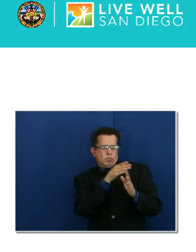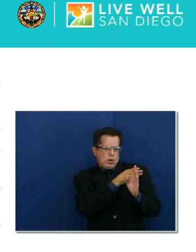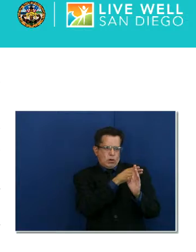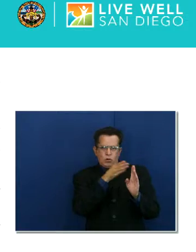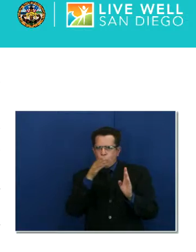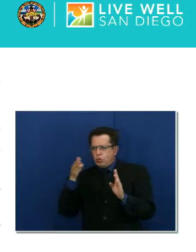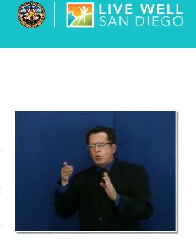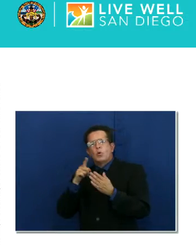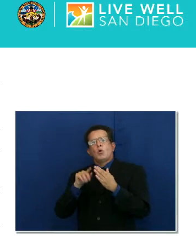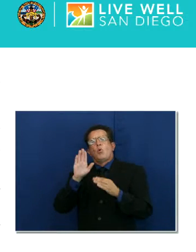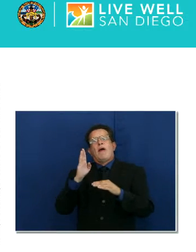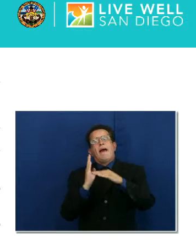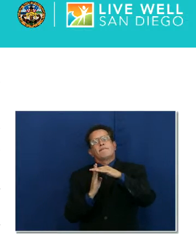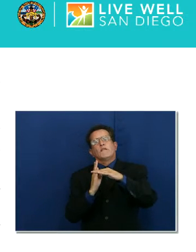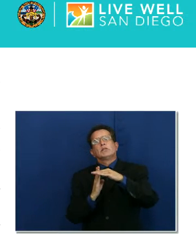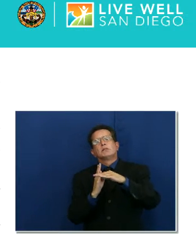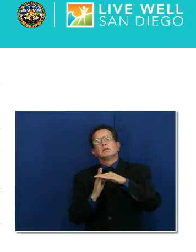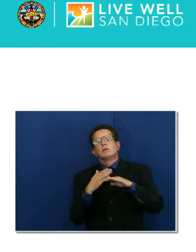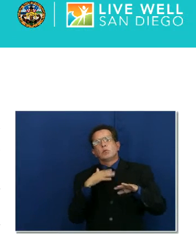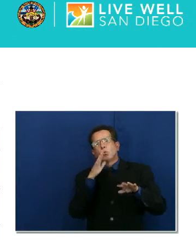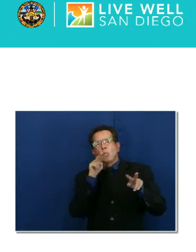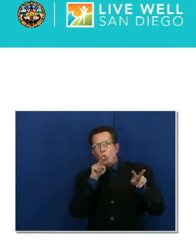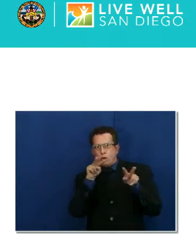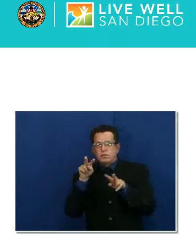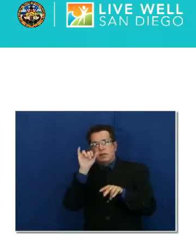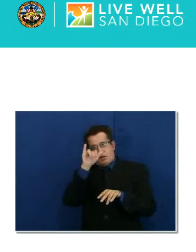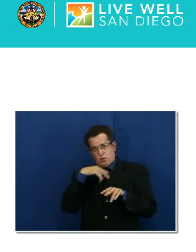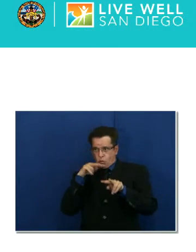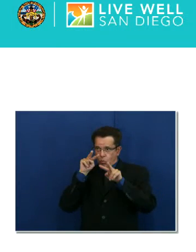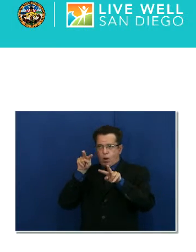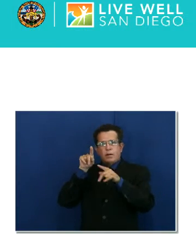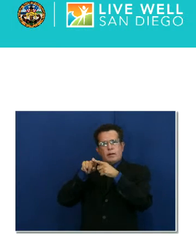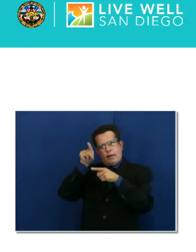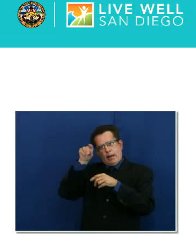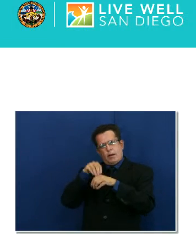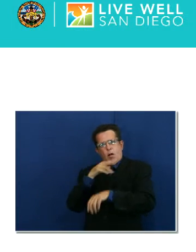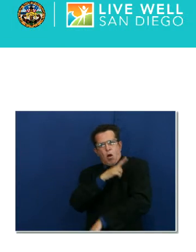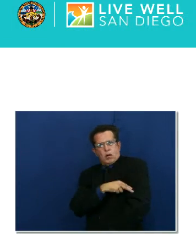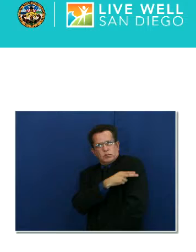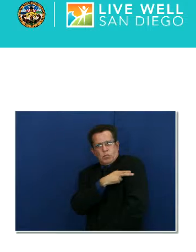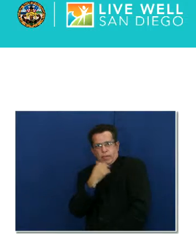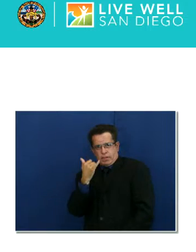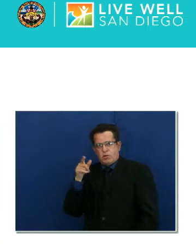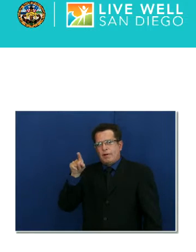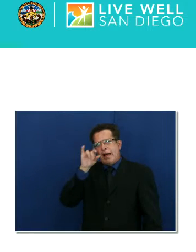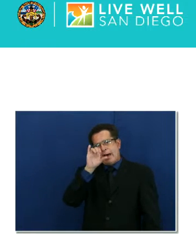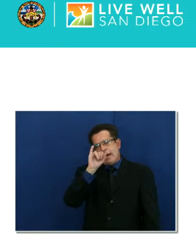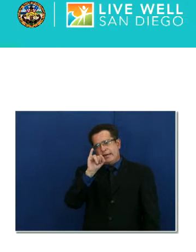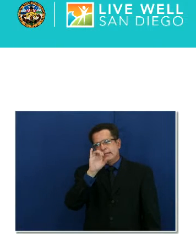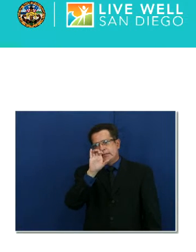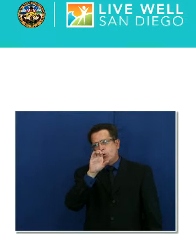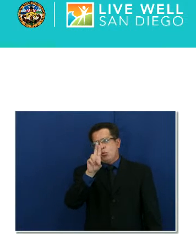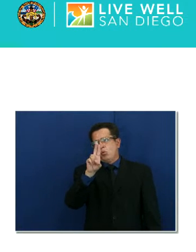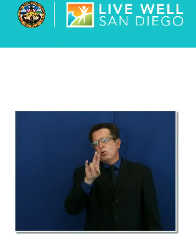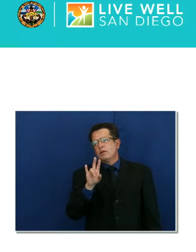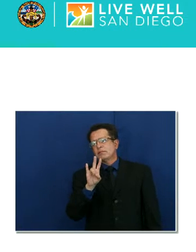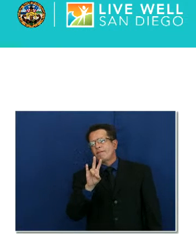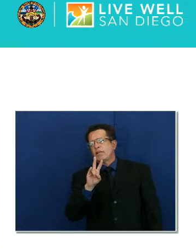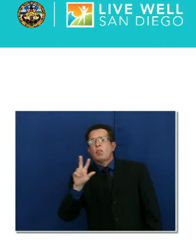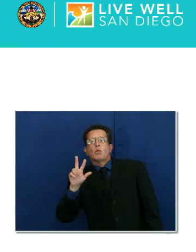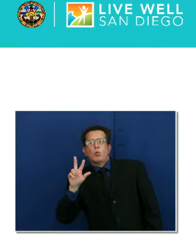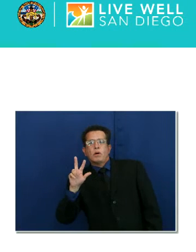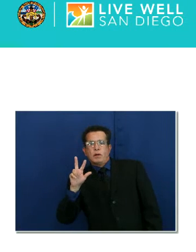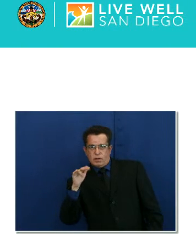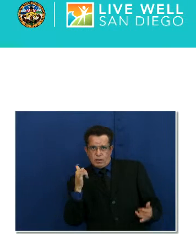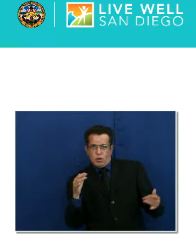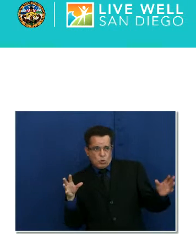where we're headed. As it relates to hospitalization, ICU is currently at 73. Total COVID-related hospitalization